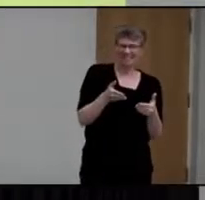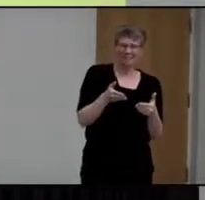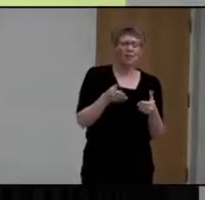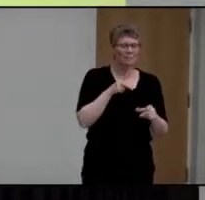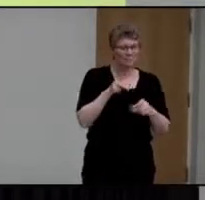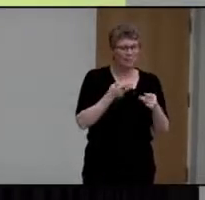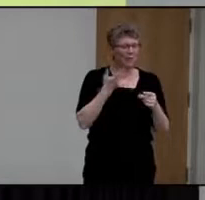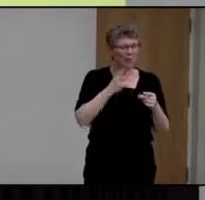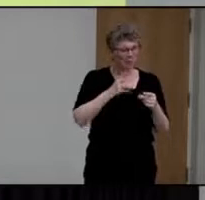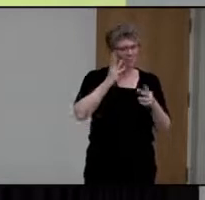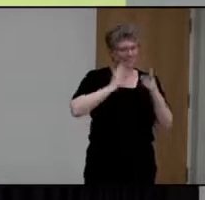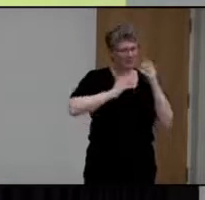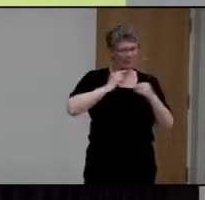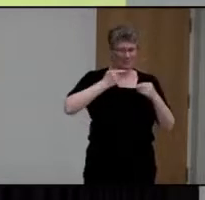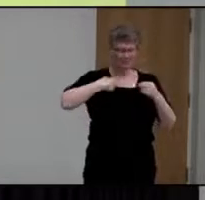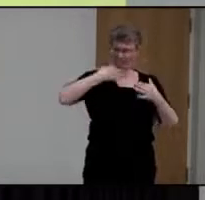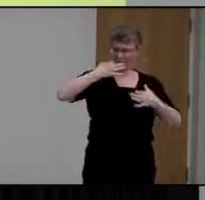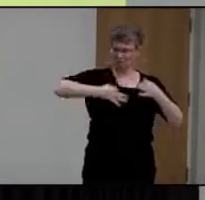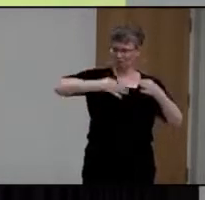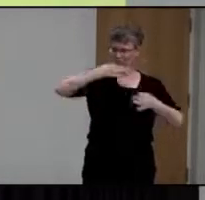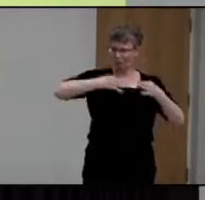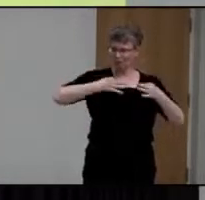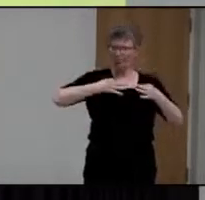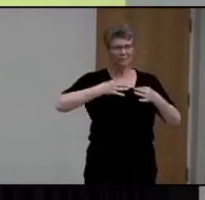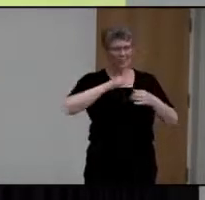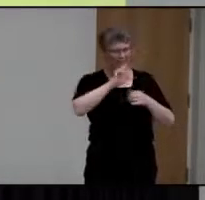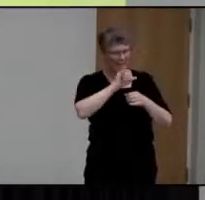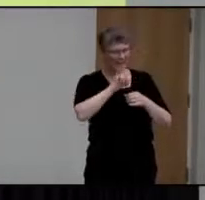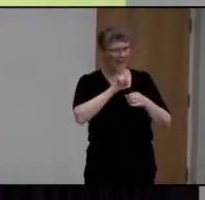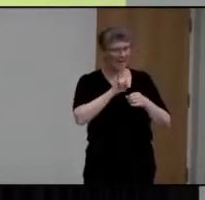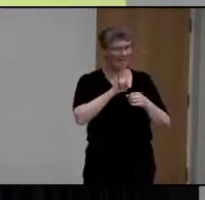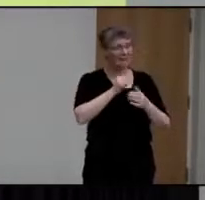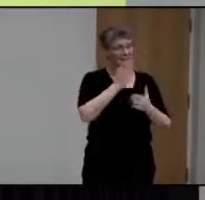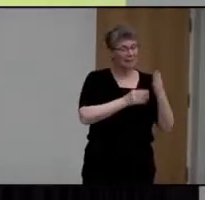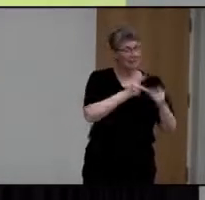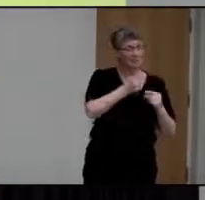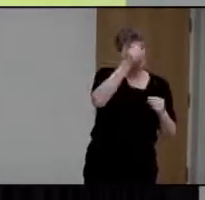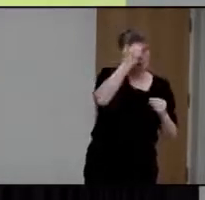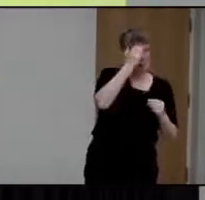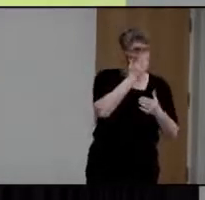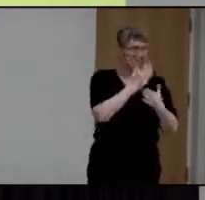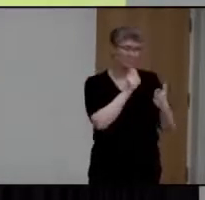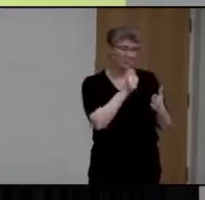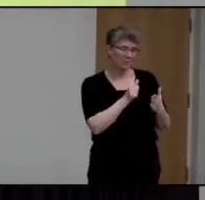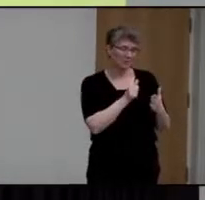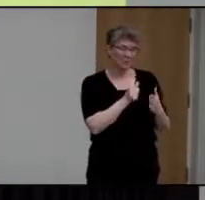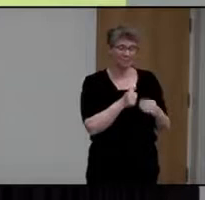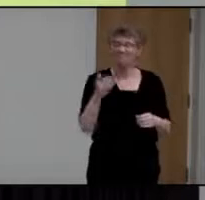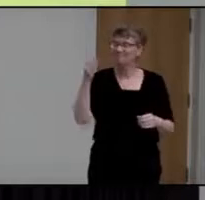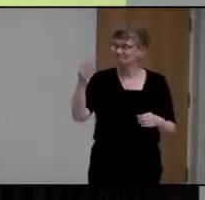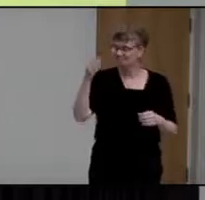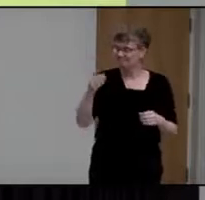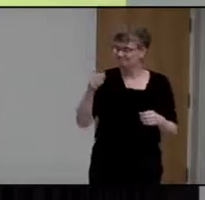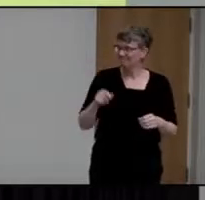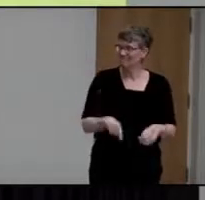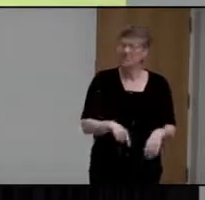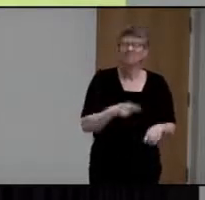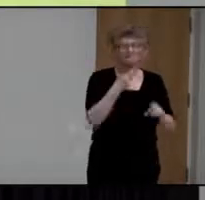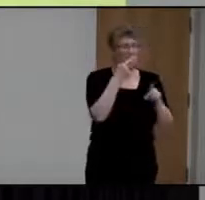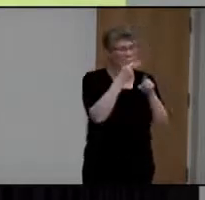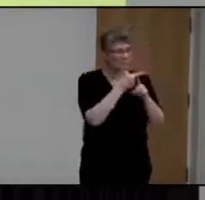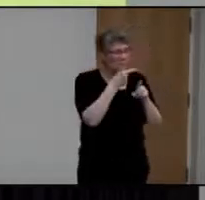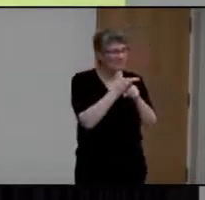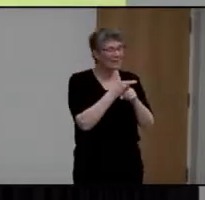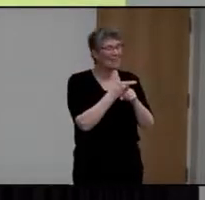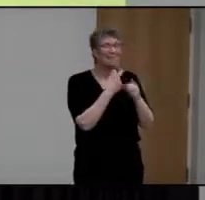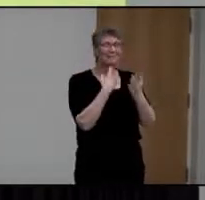judged by AI, whether they know it or not. Yeah, that's definitely true. I mean, you bring up the example of employment, and this is something that's